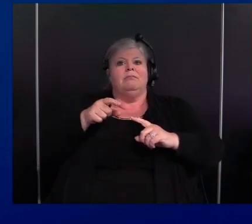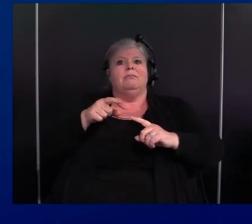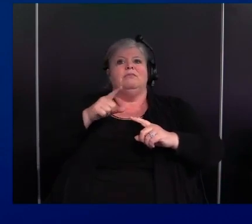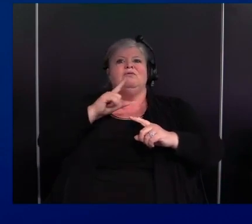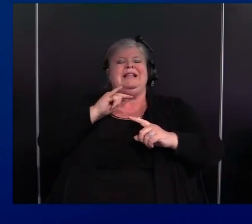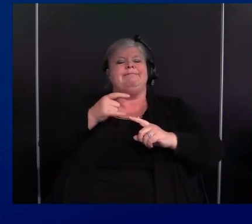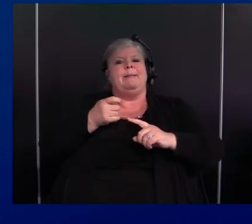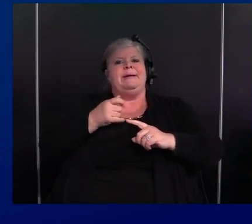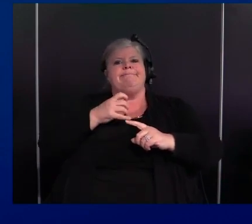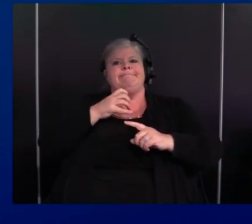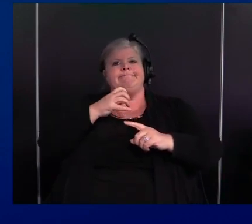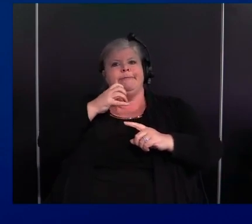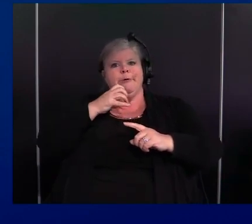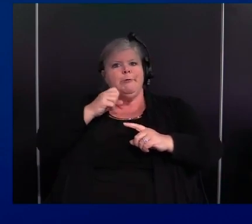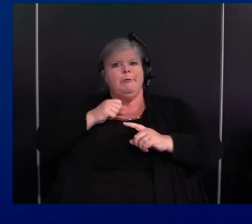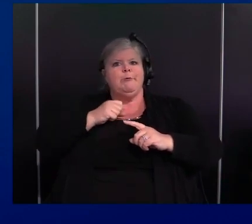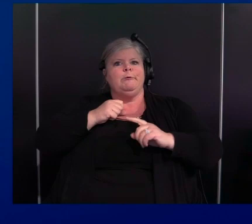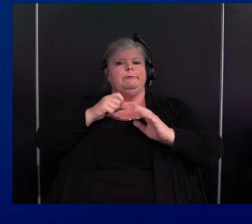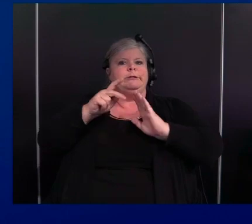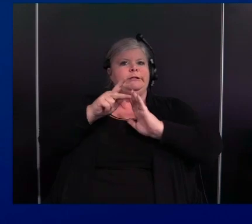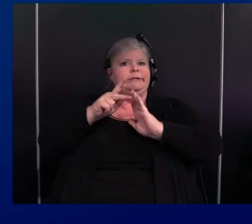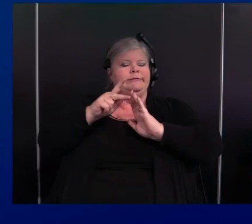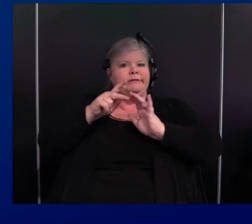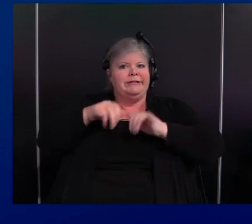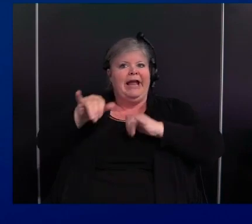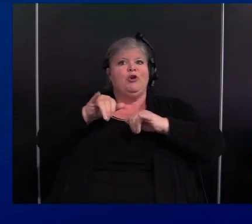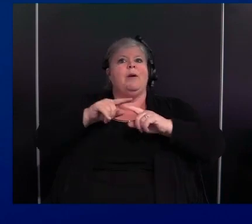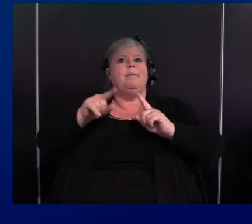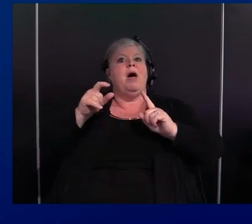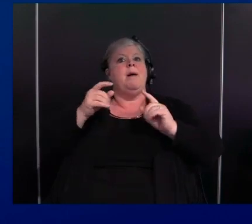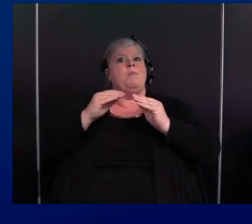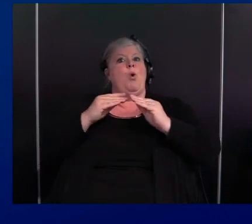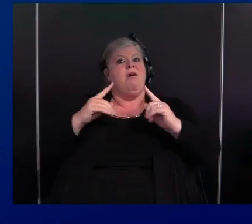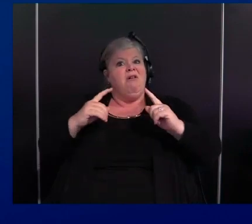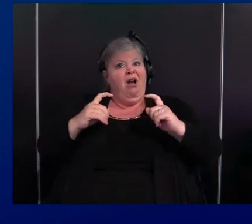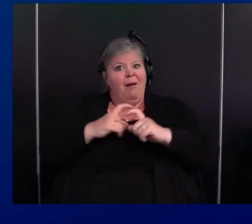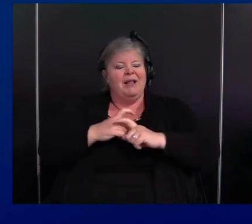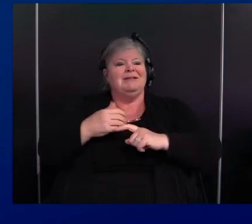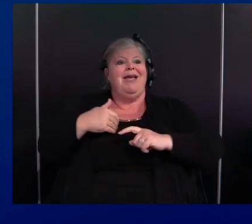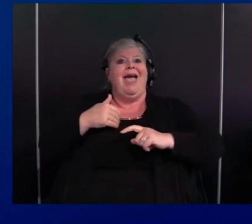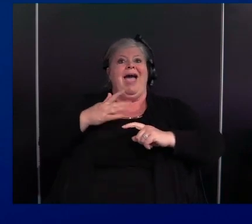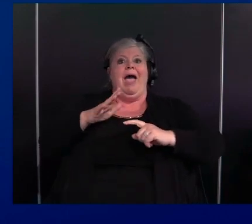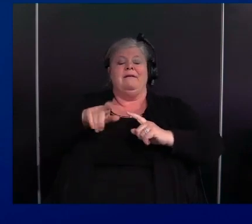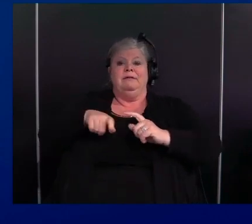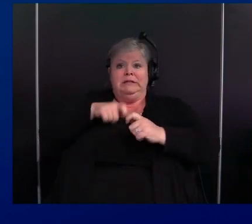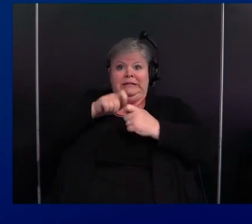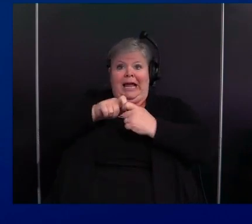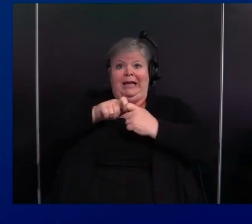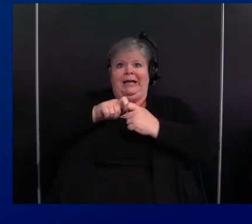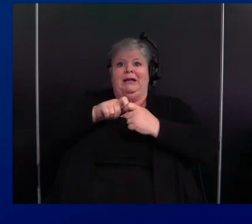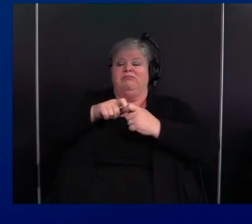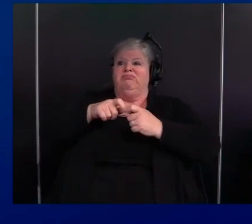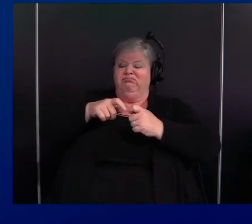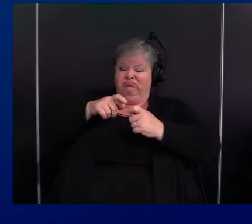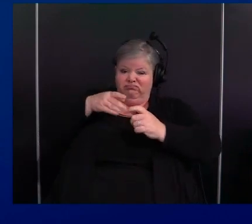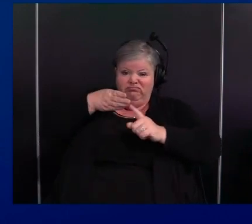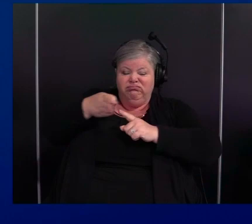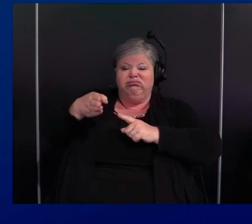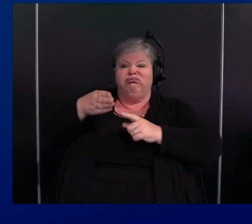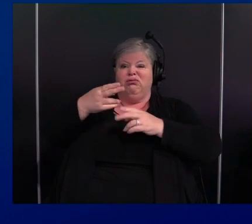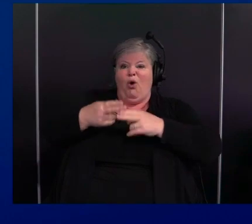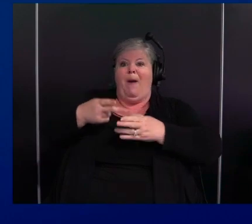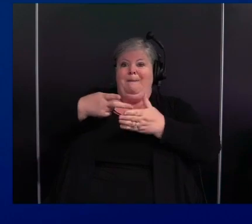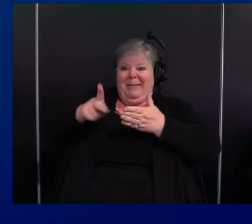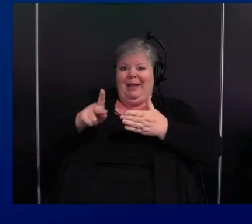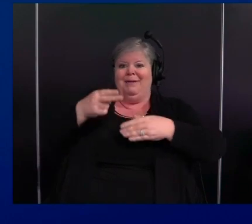arcane, and they are very complex, and they've required dedicated special types of HSMs called payment HSMs. And so imagine